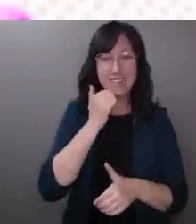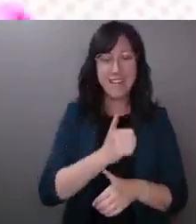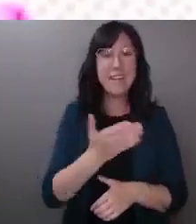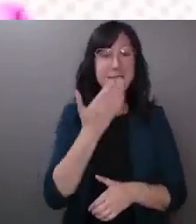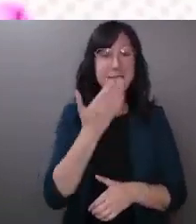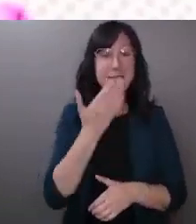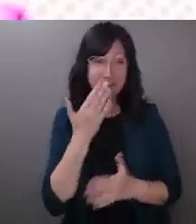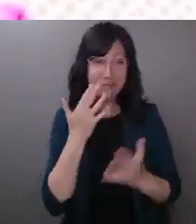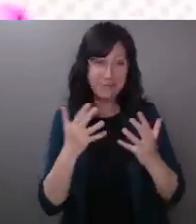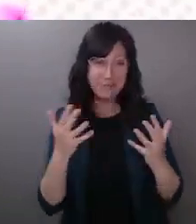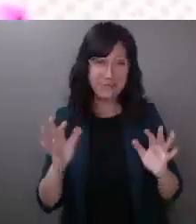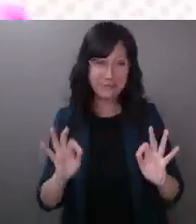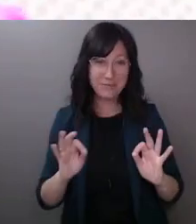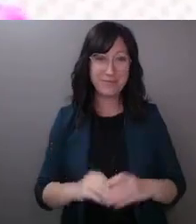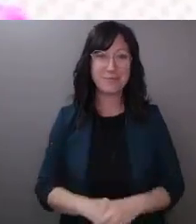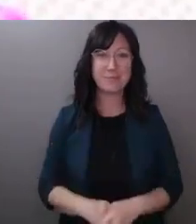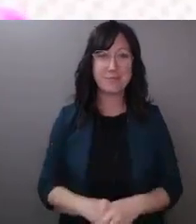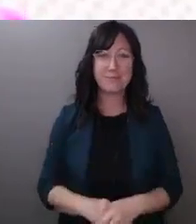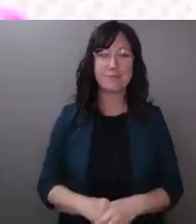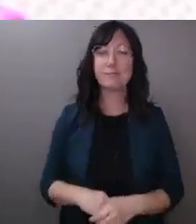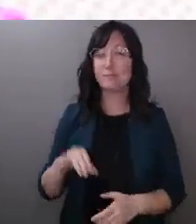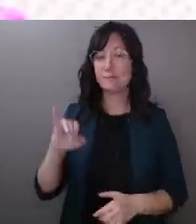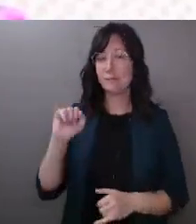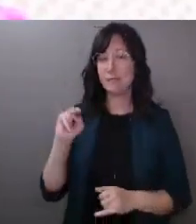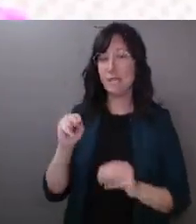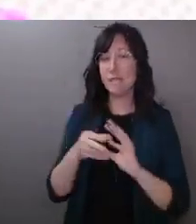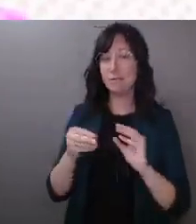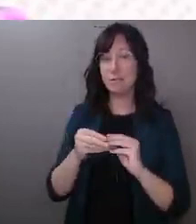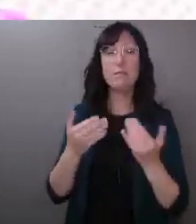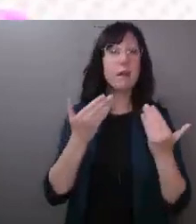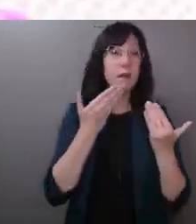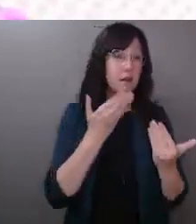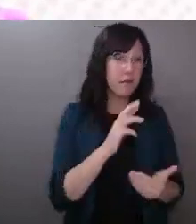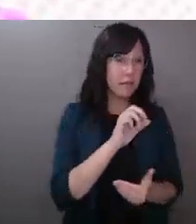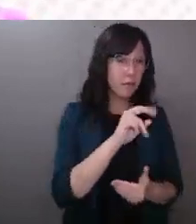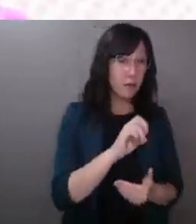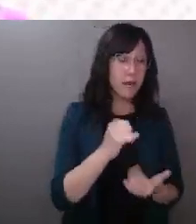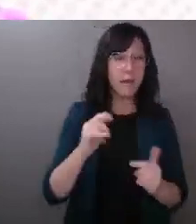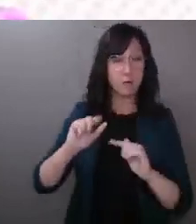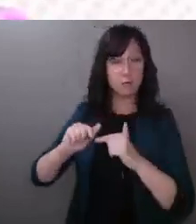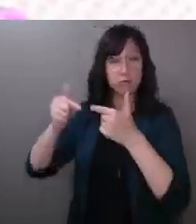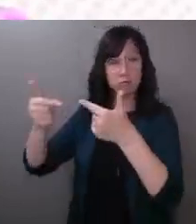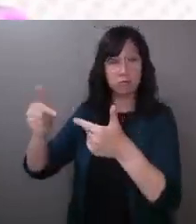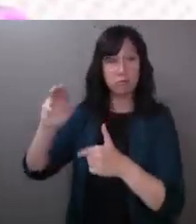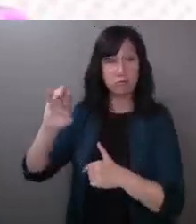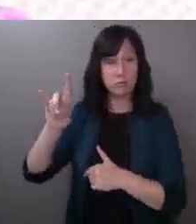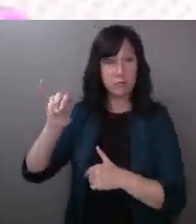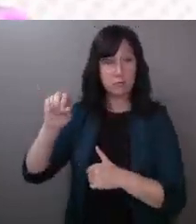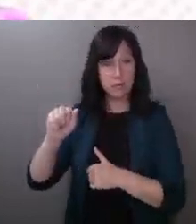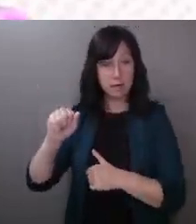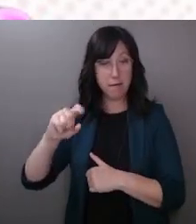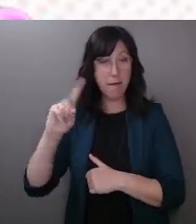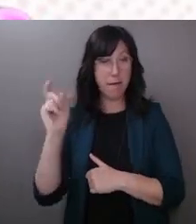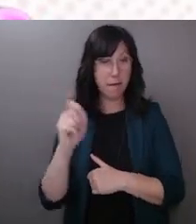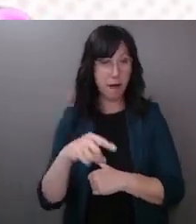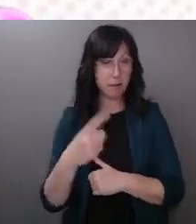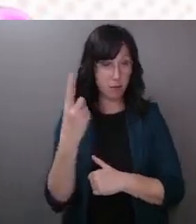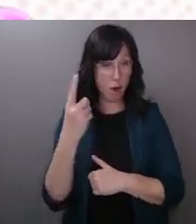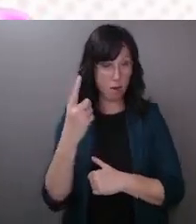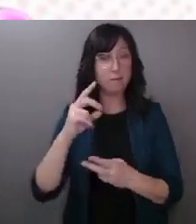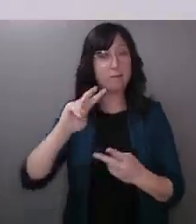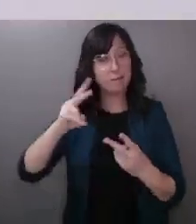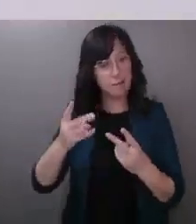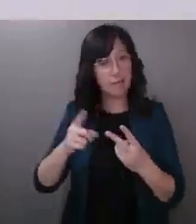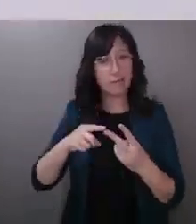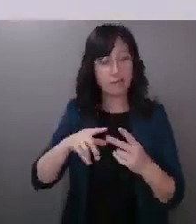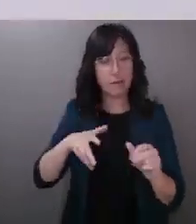much. Thank you, Renee. I will now ask invite each media agency to ask their questions. You may ask one question